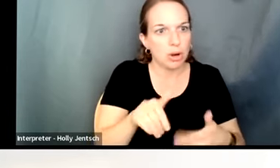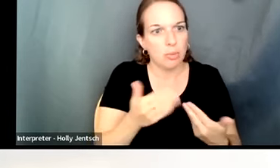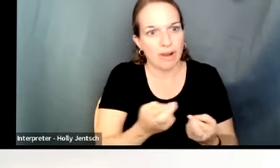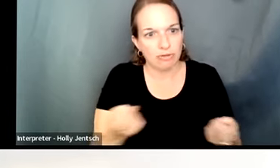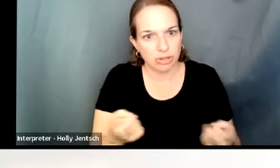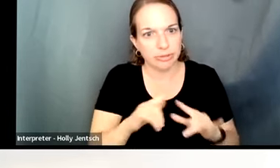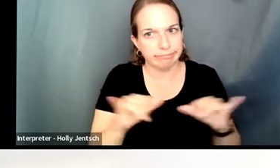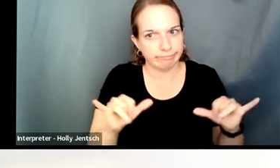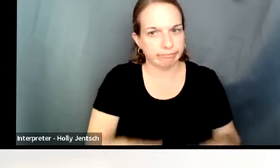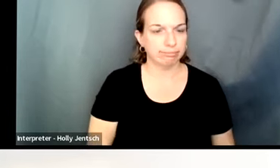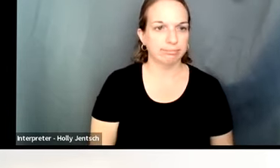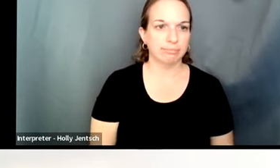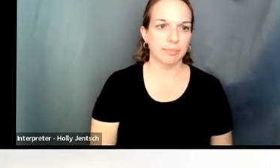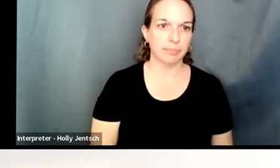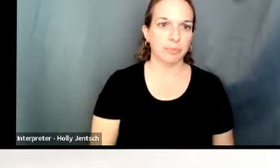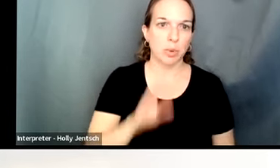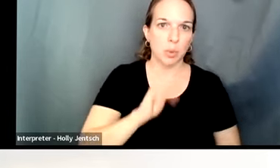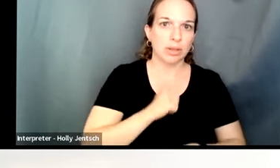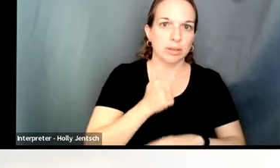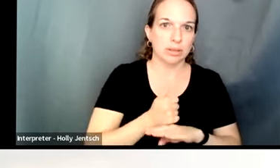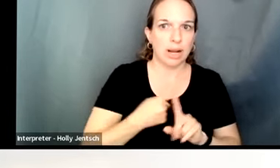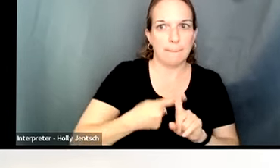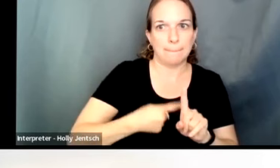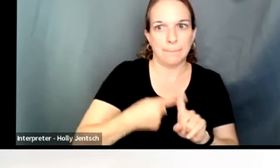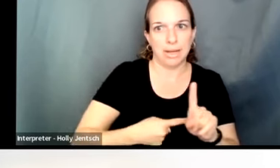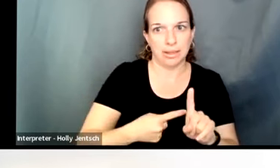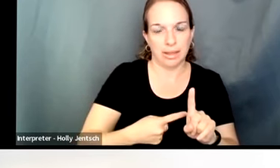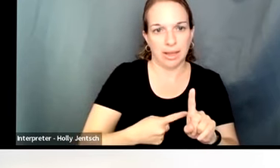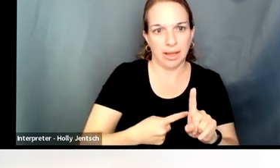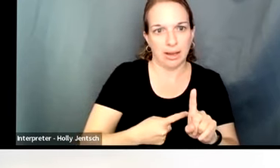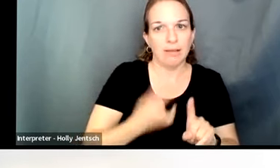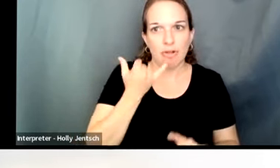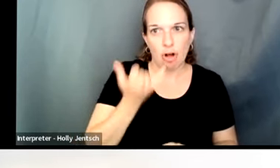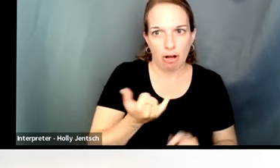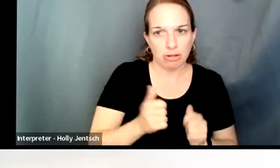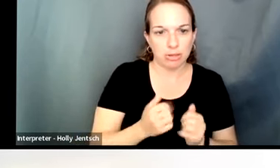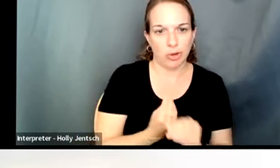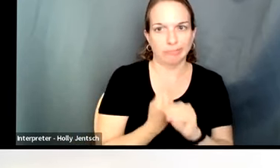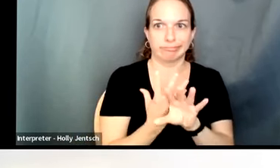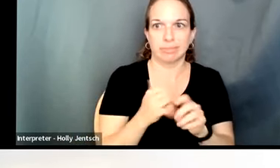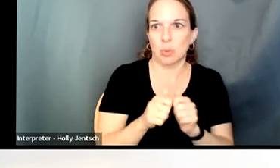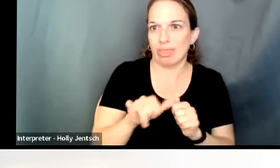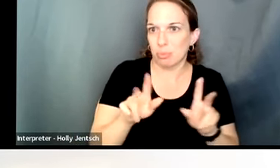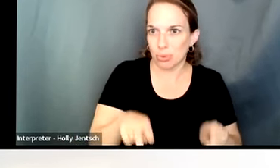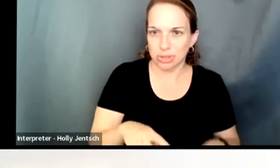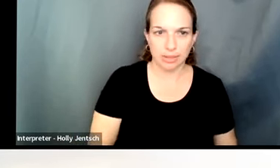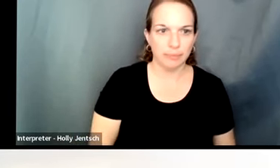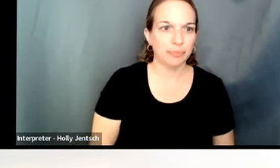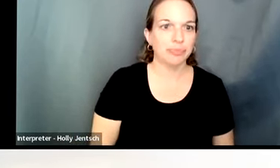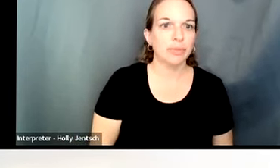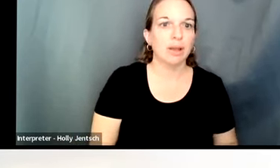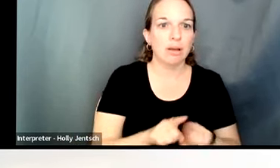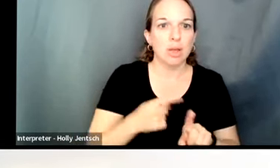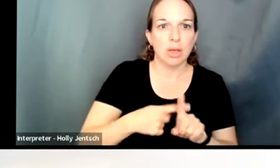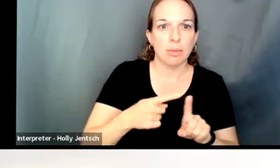and so on. And you would set monthly coach calls with them. And then there's monthly cohort meetings. So the colleges that are chosen to